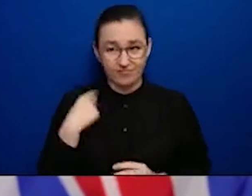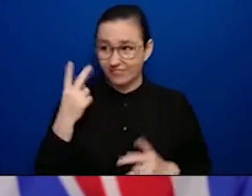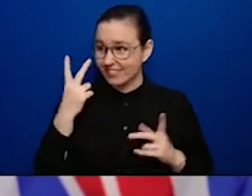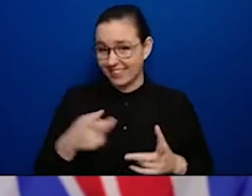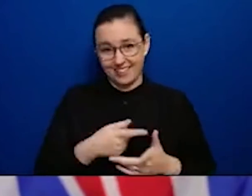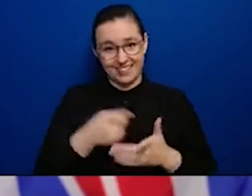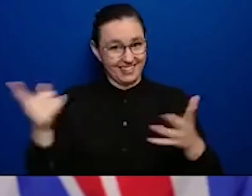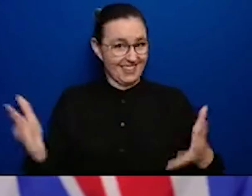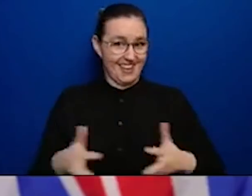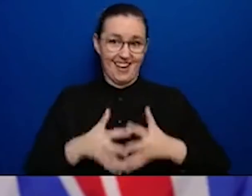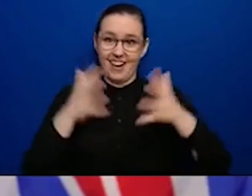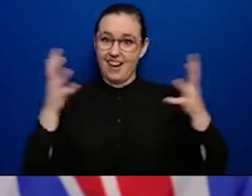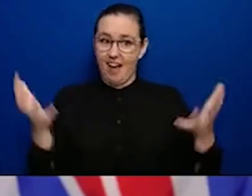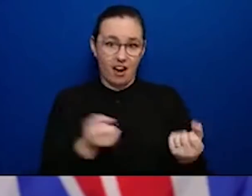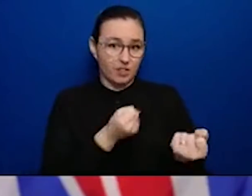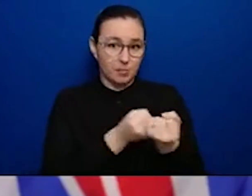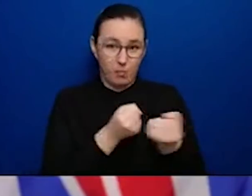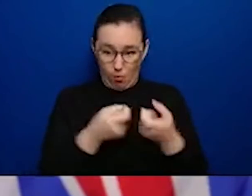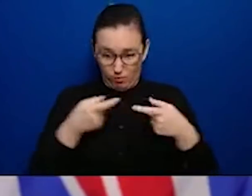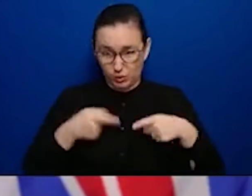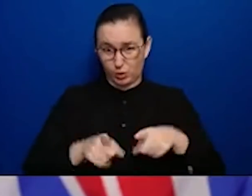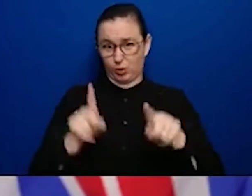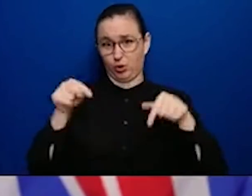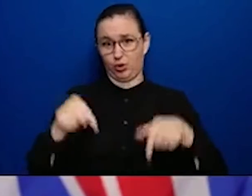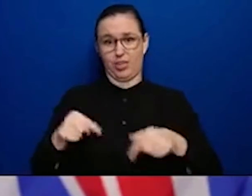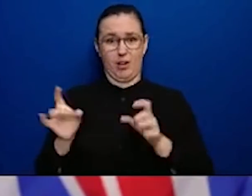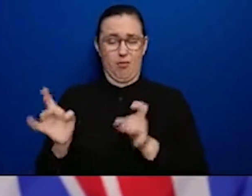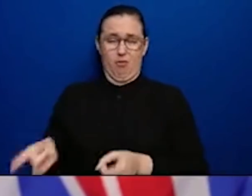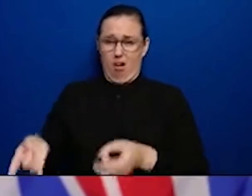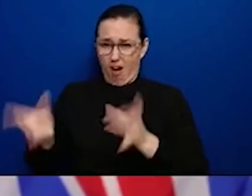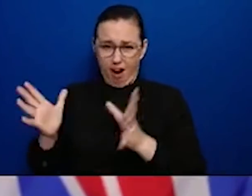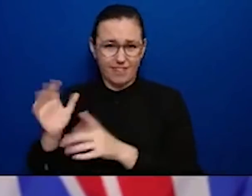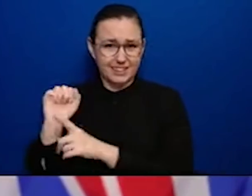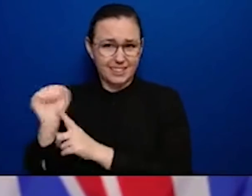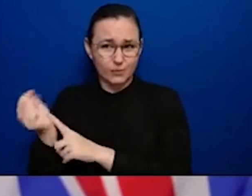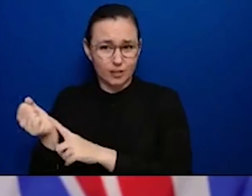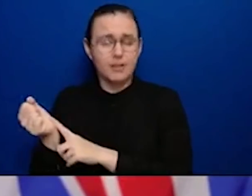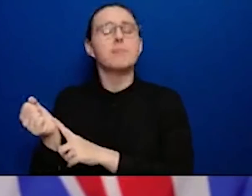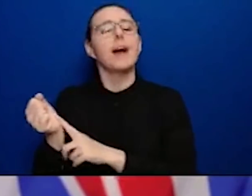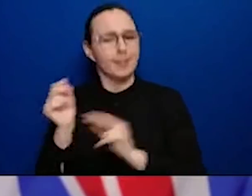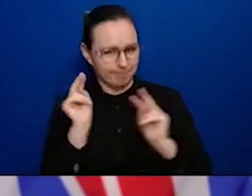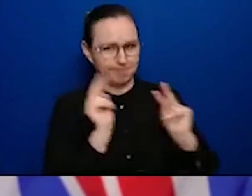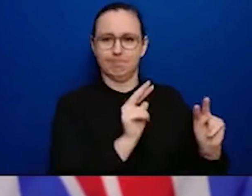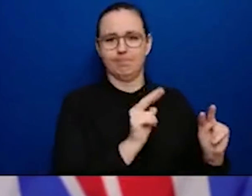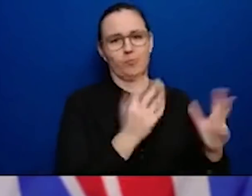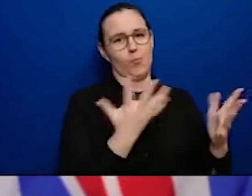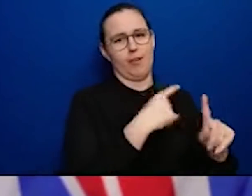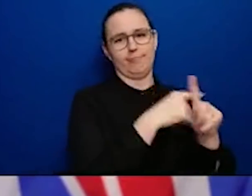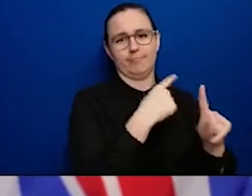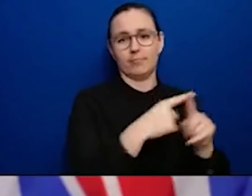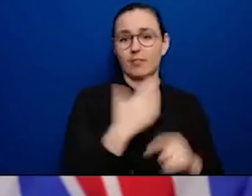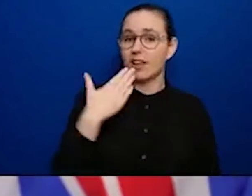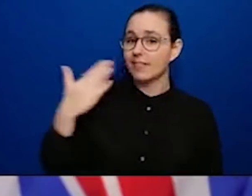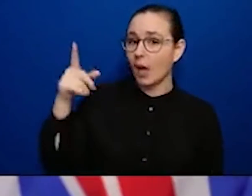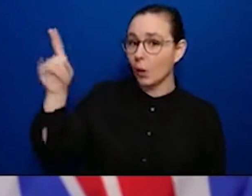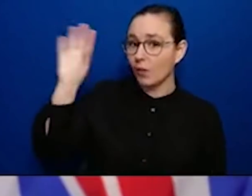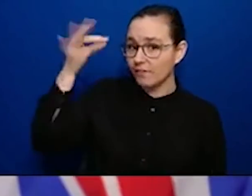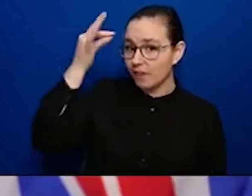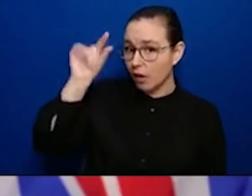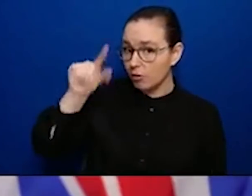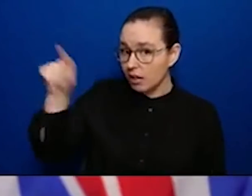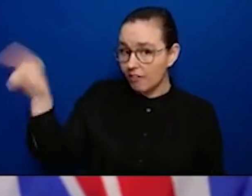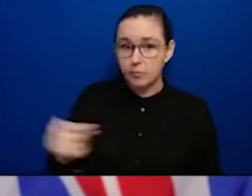disaster. Adversity can bring out the best in people. Thanks to the generosity of Canadians and funds from the province to date, the Red Cross